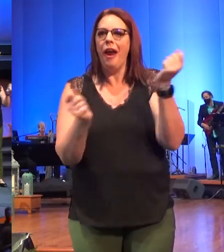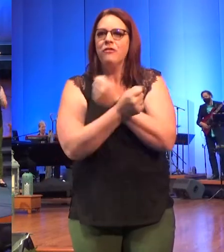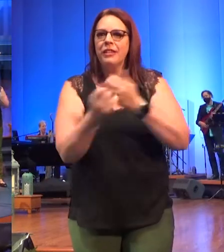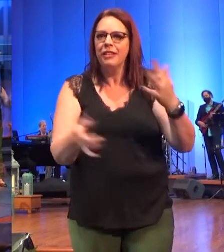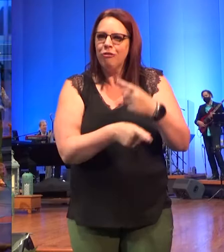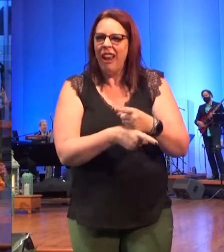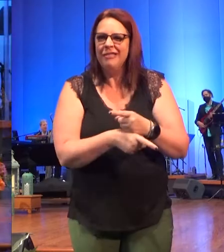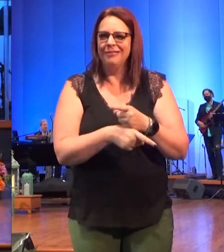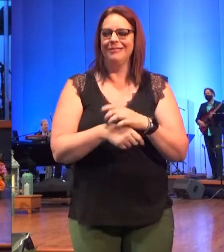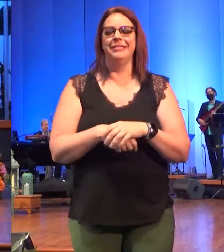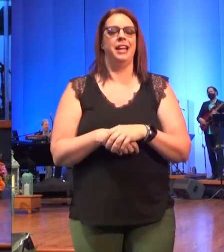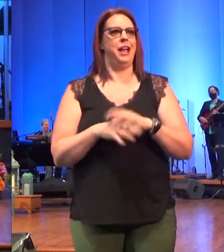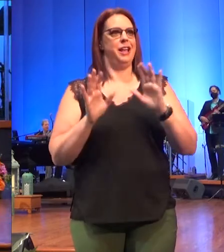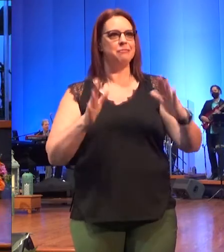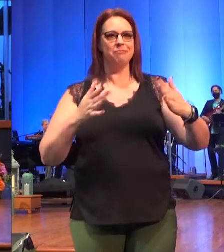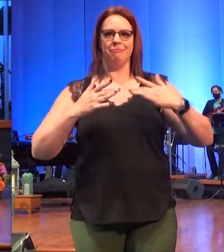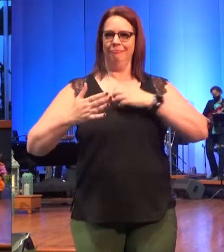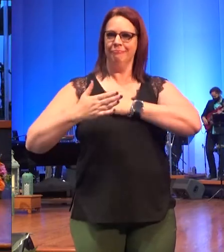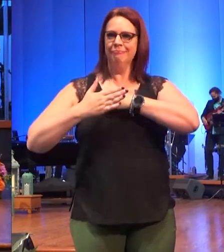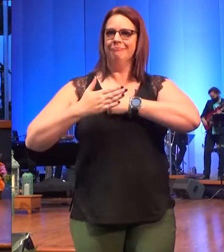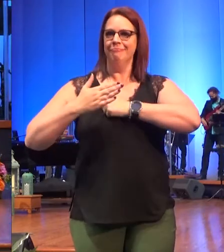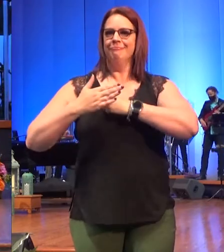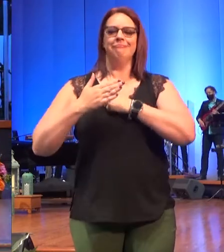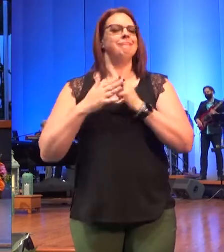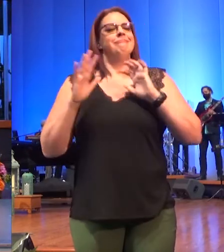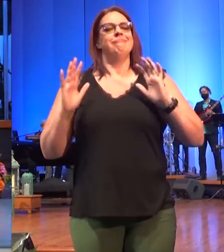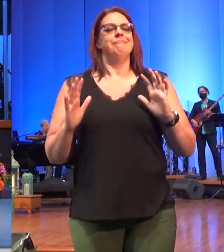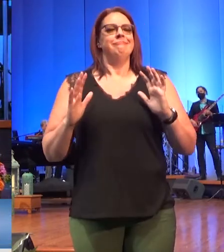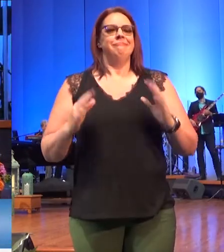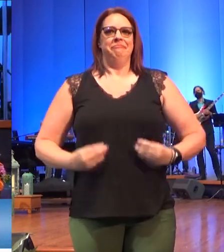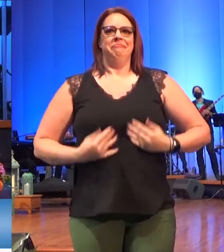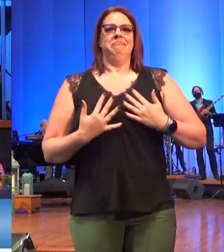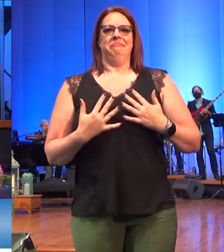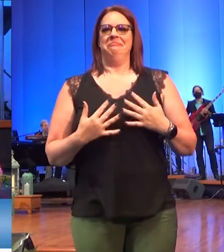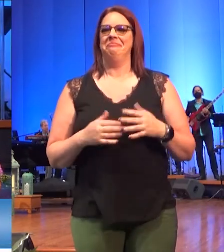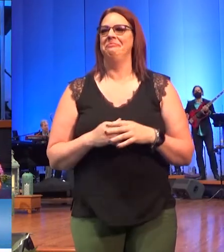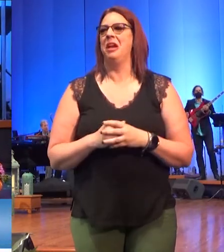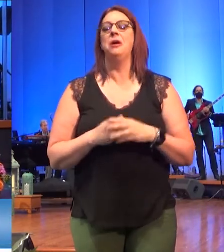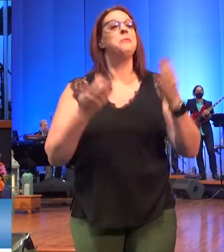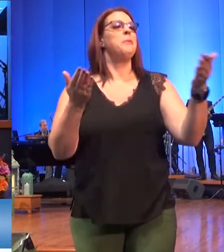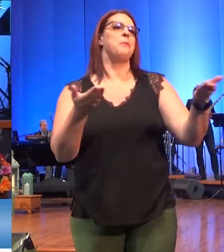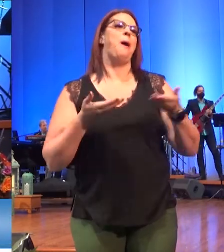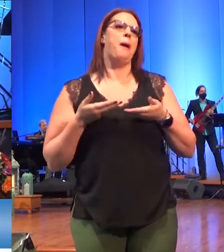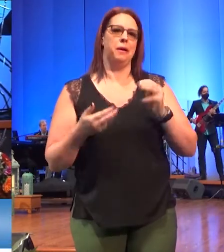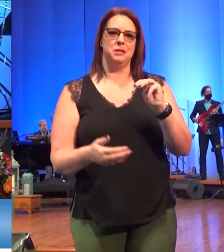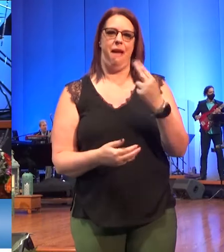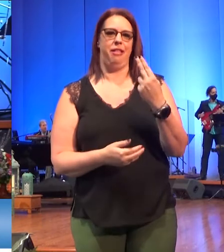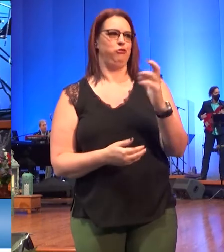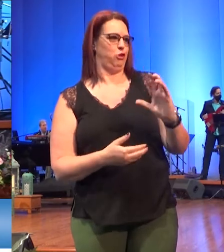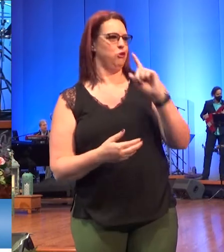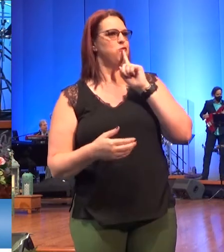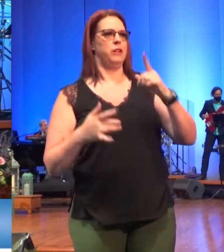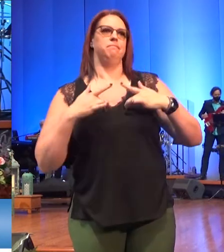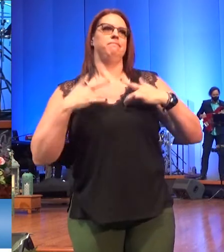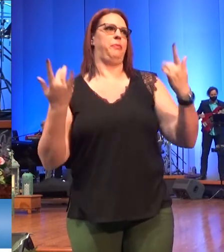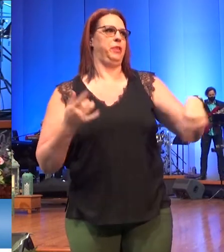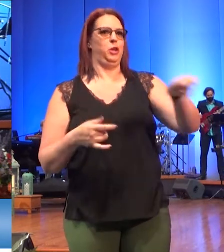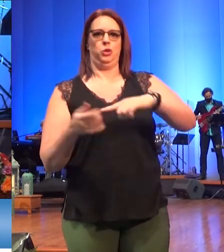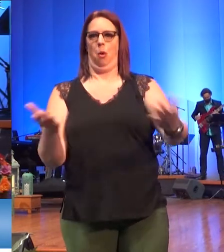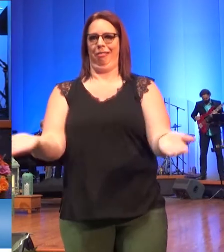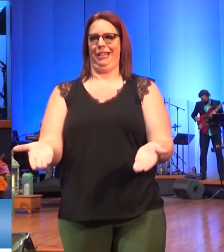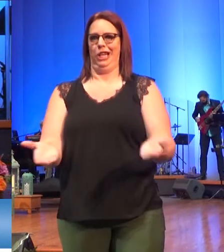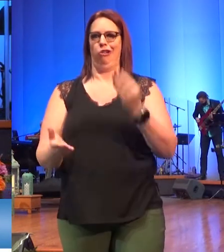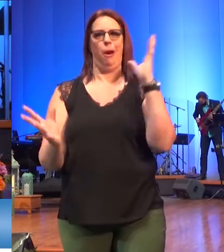and gets the heart going. Welcome to Mile High Church. We're so happy to have you here with us this beautiful